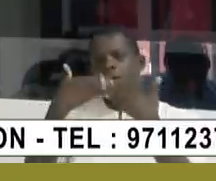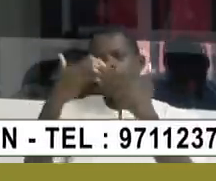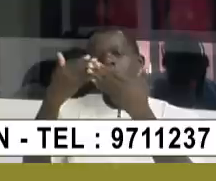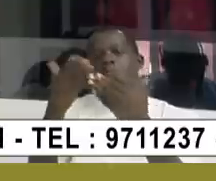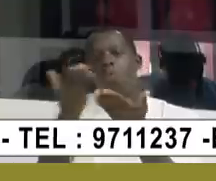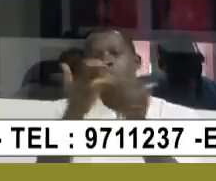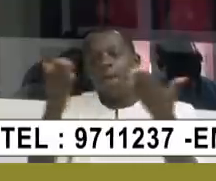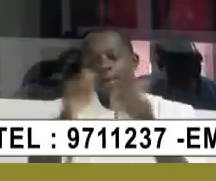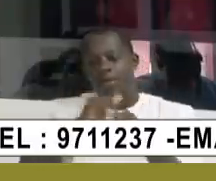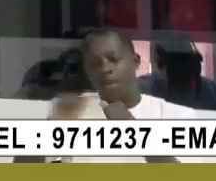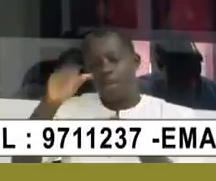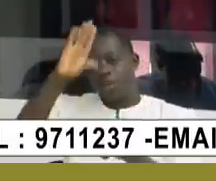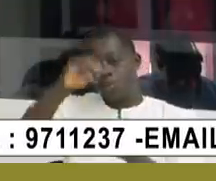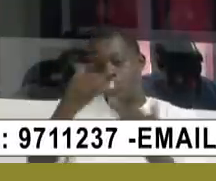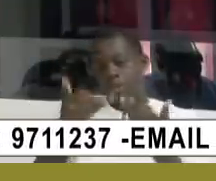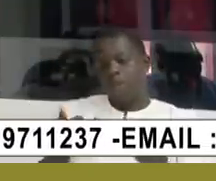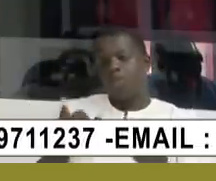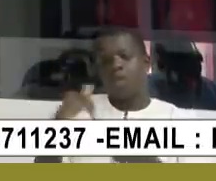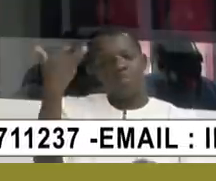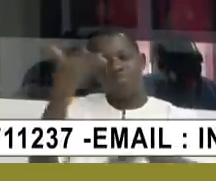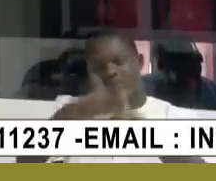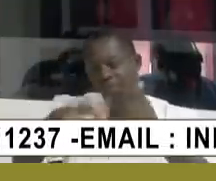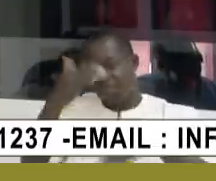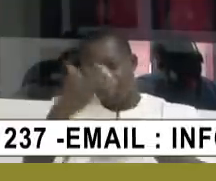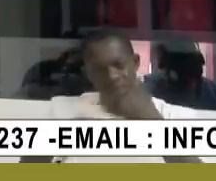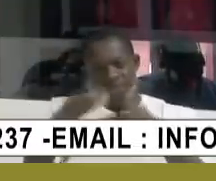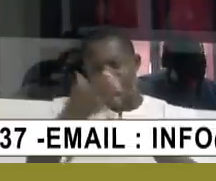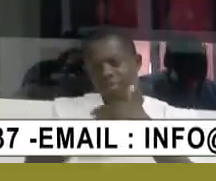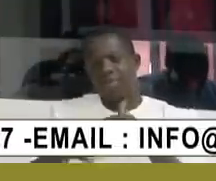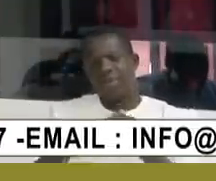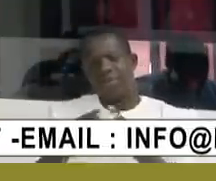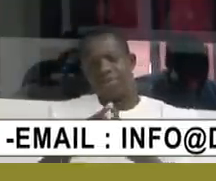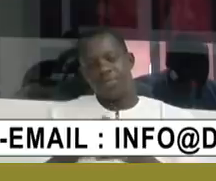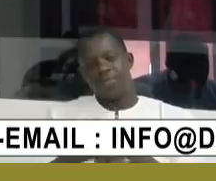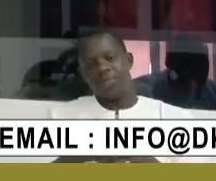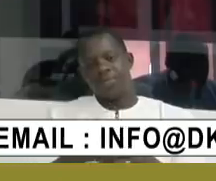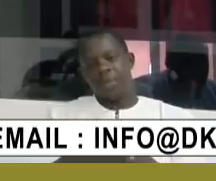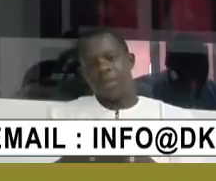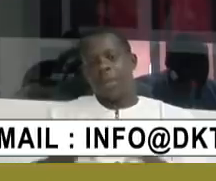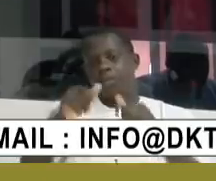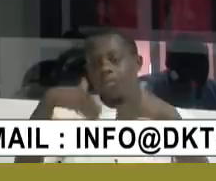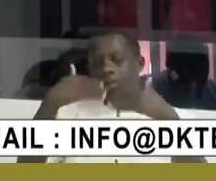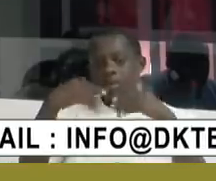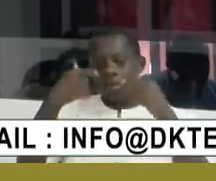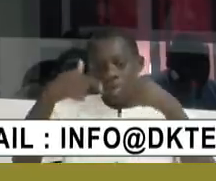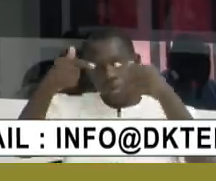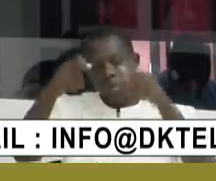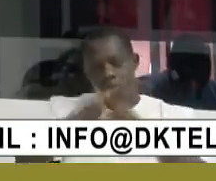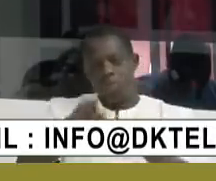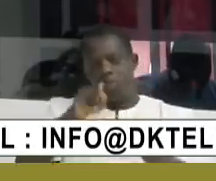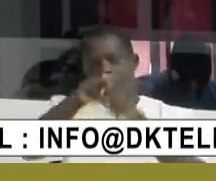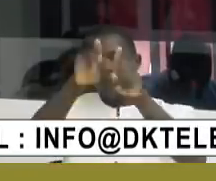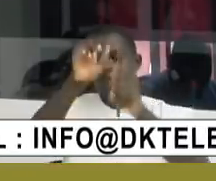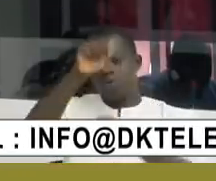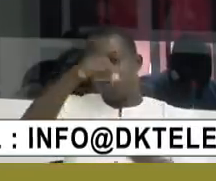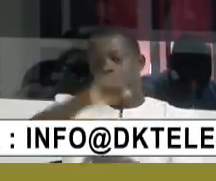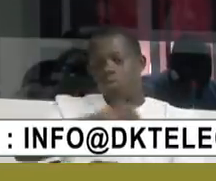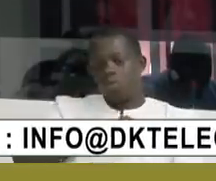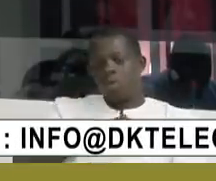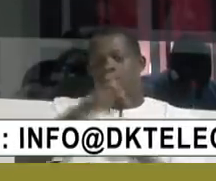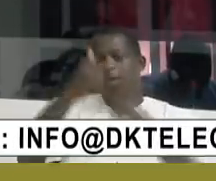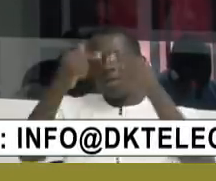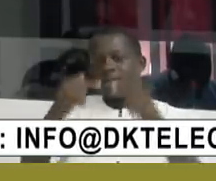we do that at any point in time? Can you proceed with your testimony? Yes. Yaya Jame told